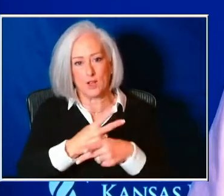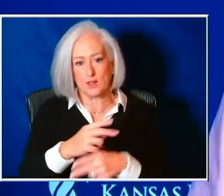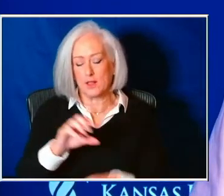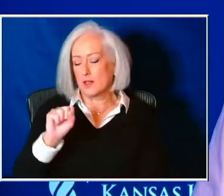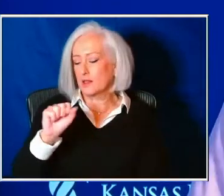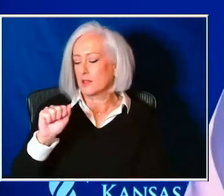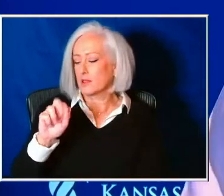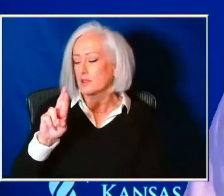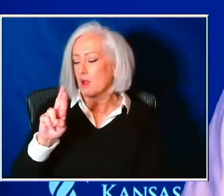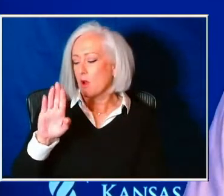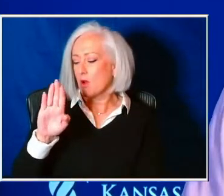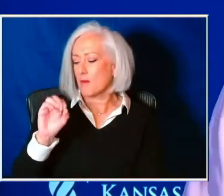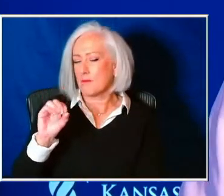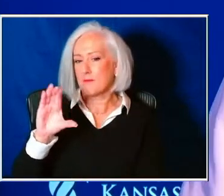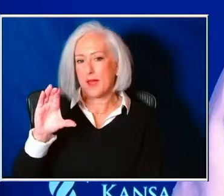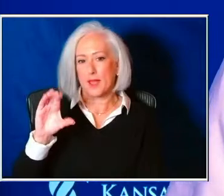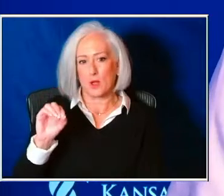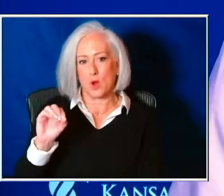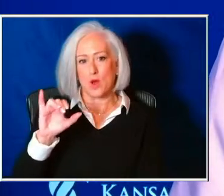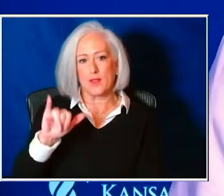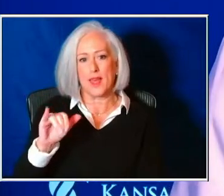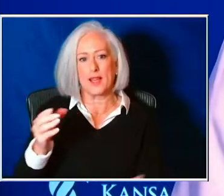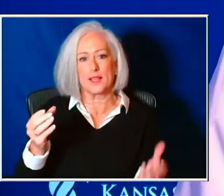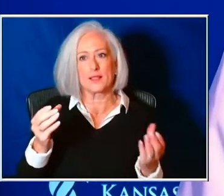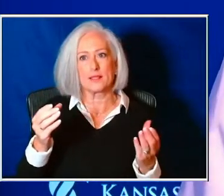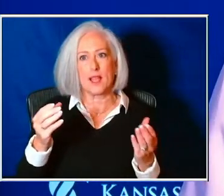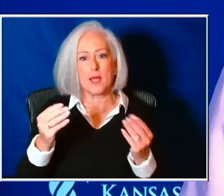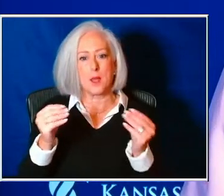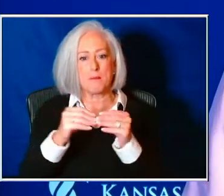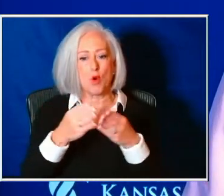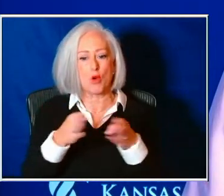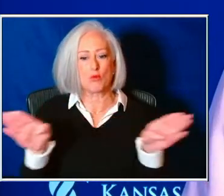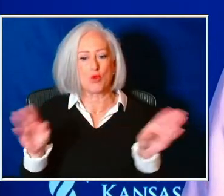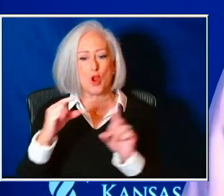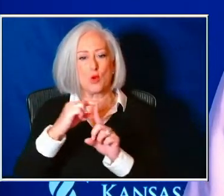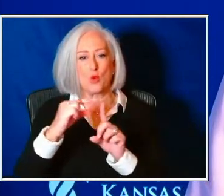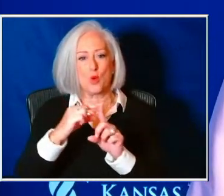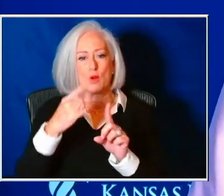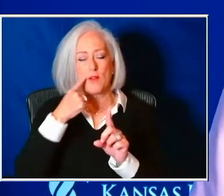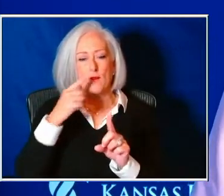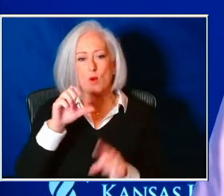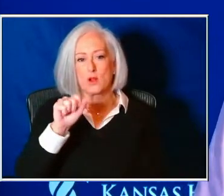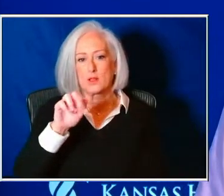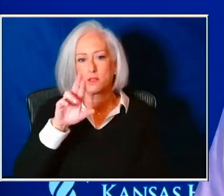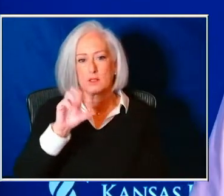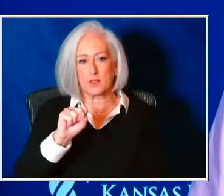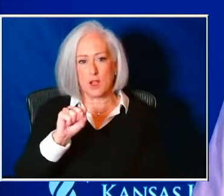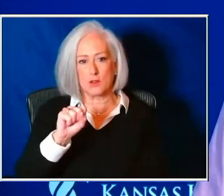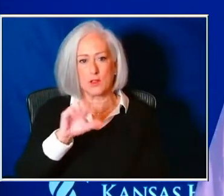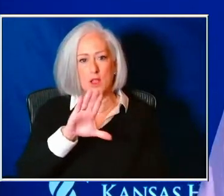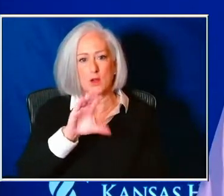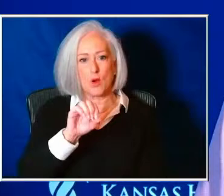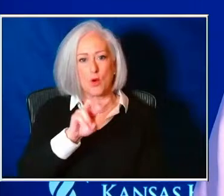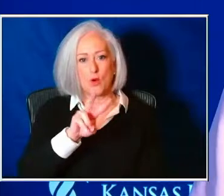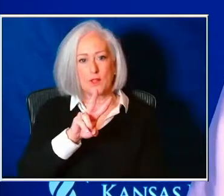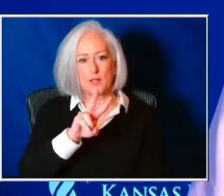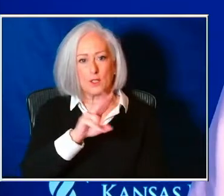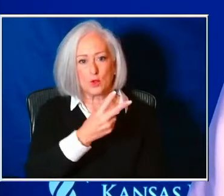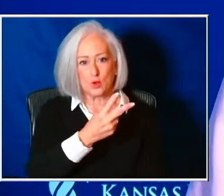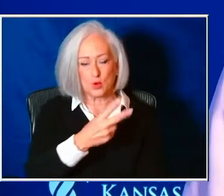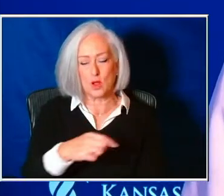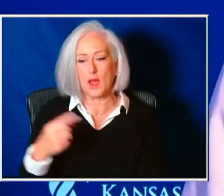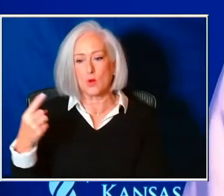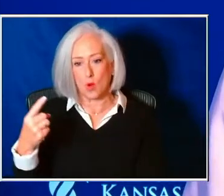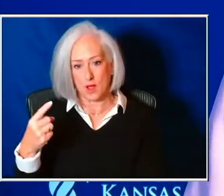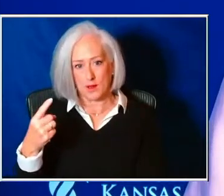the broader term for what we have seen with SARS-CoV-2 and SARS-CoV-1, those types of